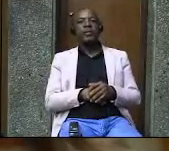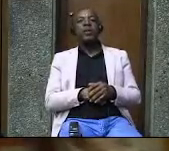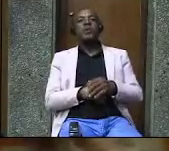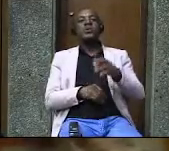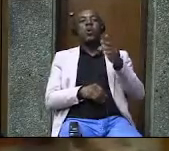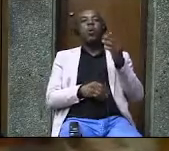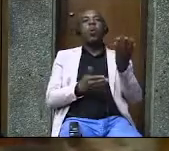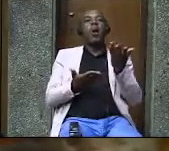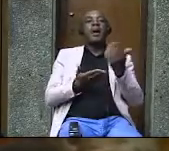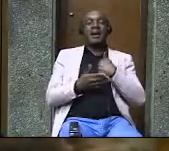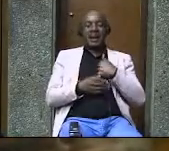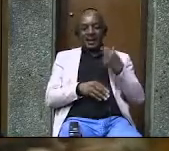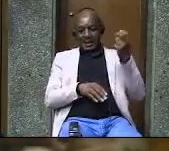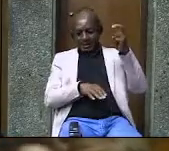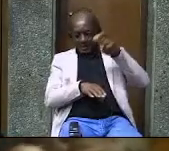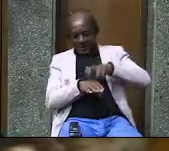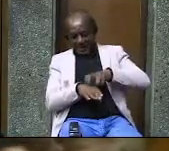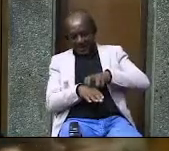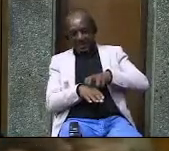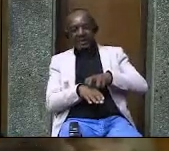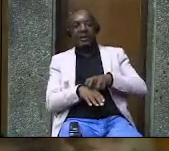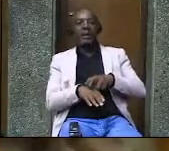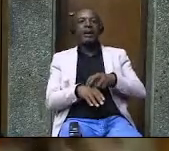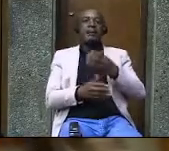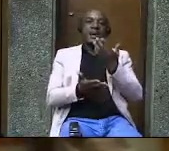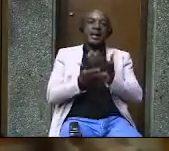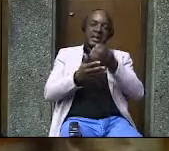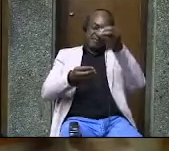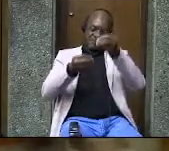repeal Expropriation Act of